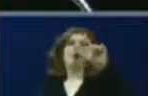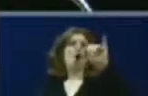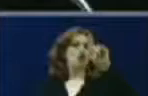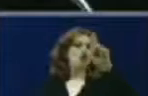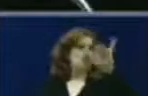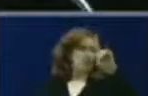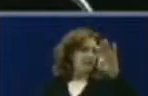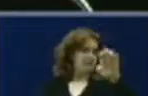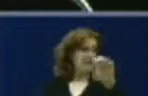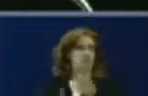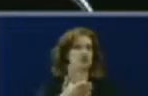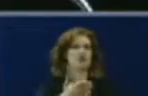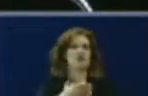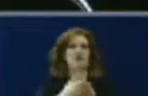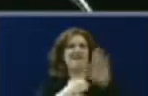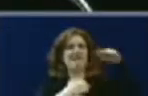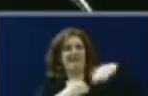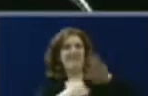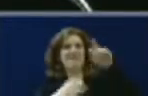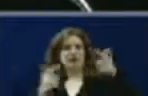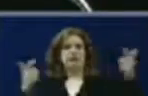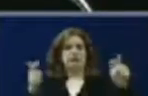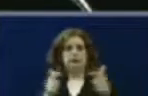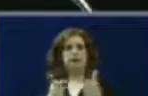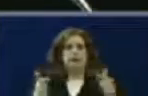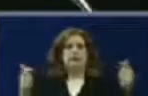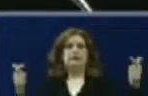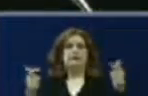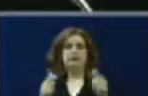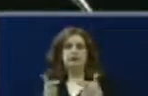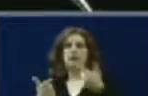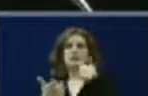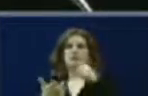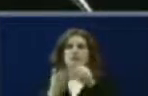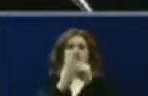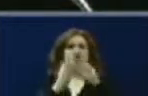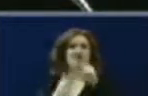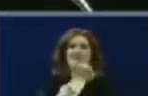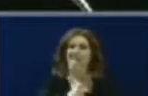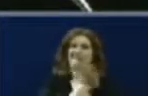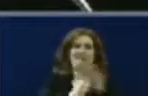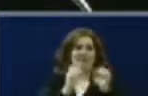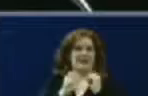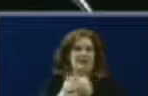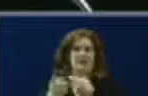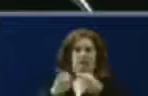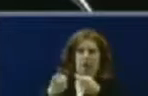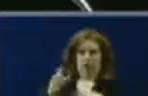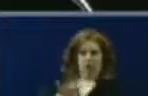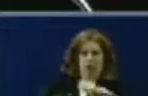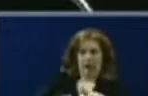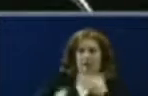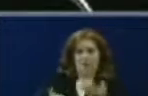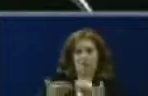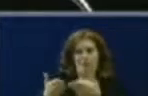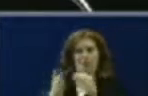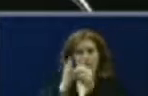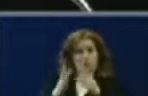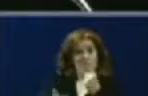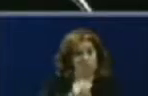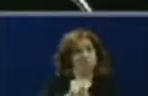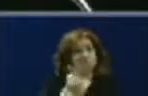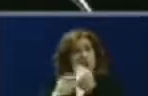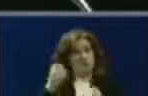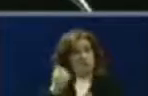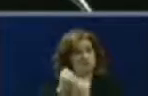we have had an influx of students in these schools and there's not proper staff, or at least enough staff to deal with the influx of these students, or at least provide some of these students with the proper supports